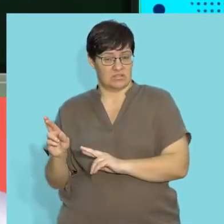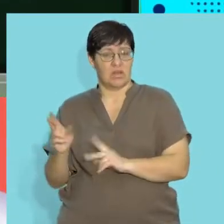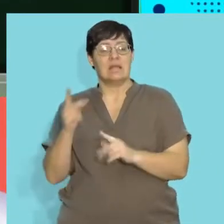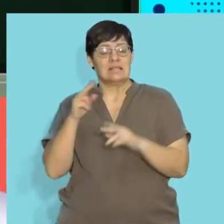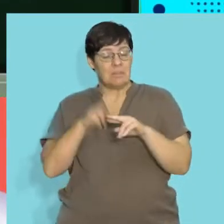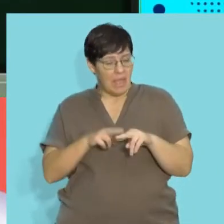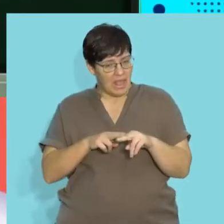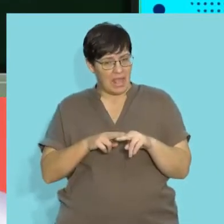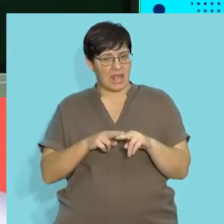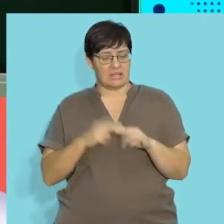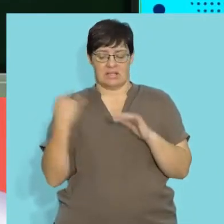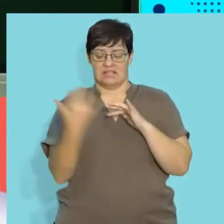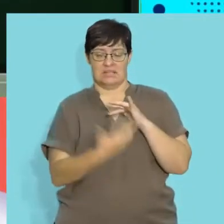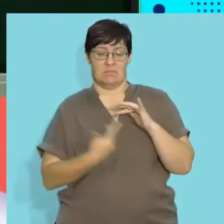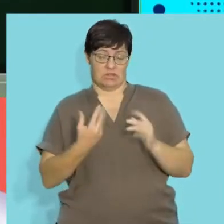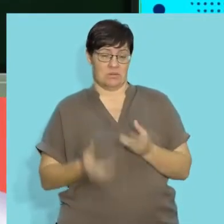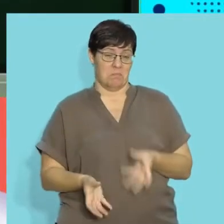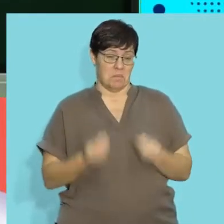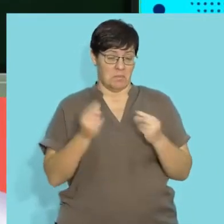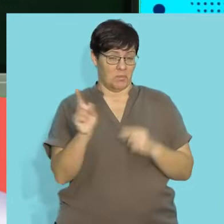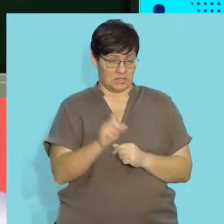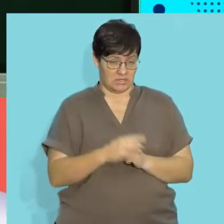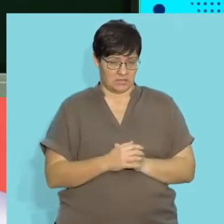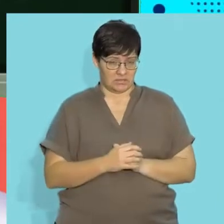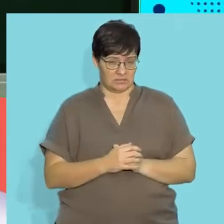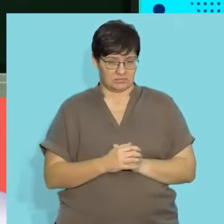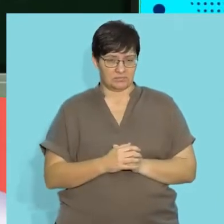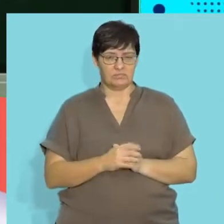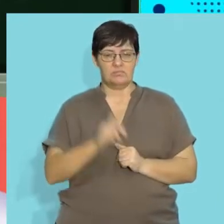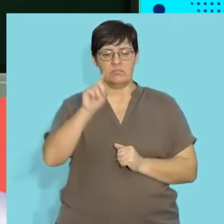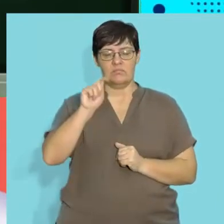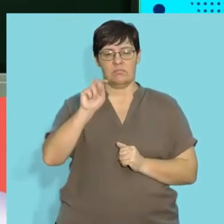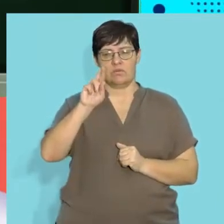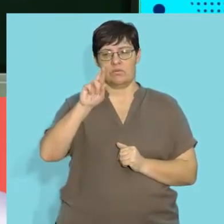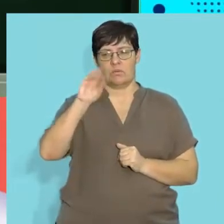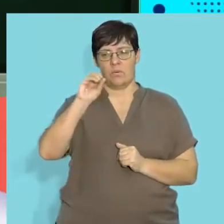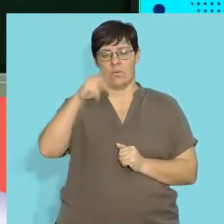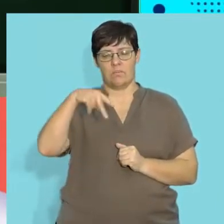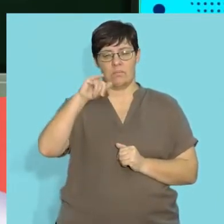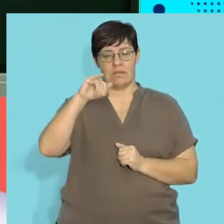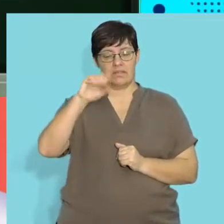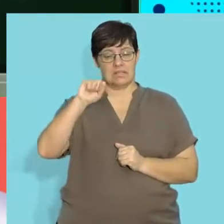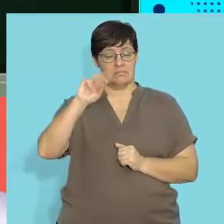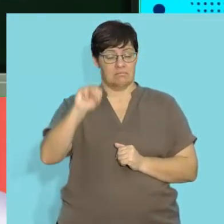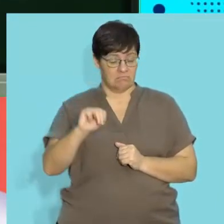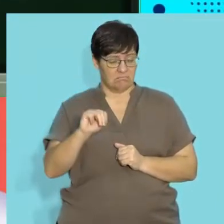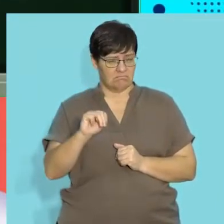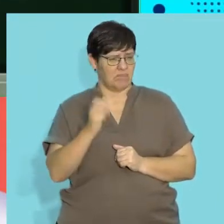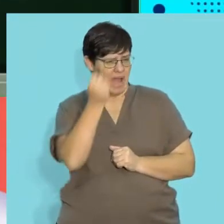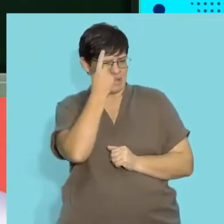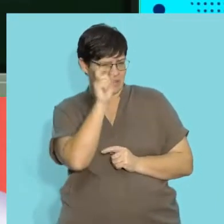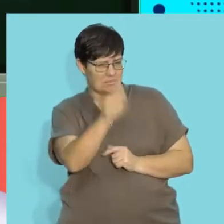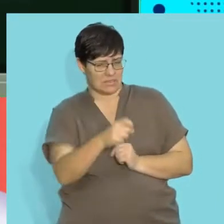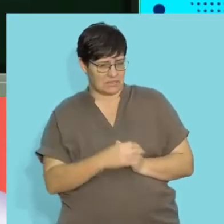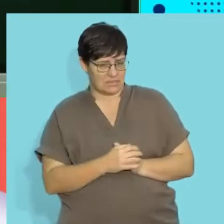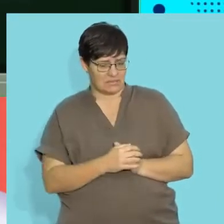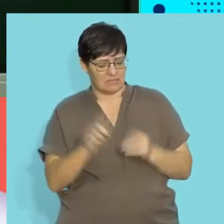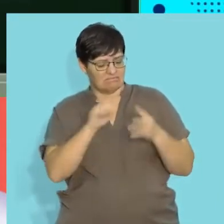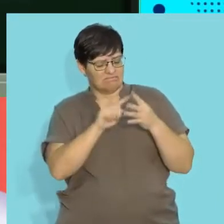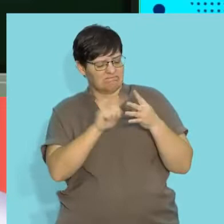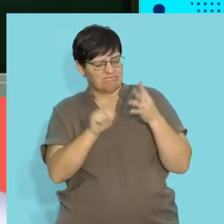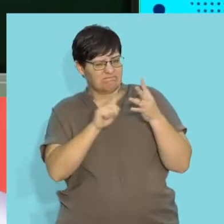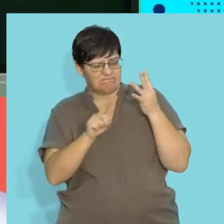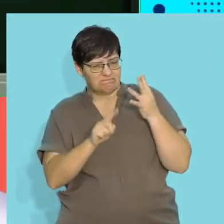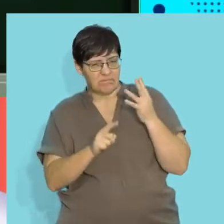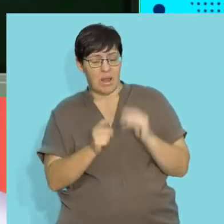stimuli. It's important that we understand the concept of tropism, and then we're going to move on to looking at how different factors influence